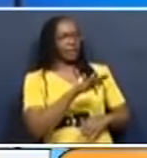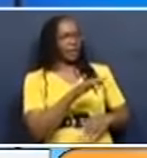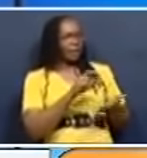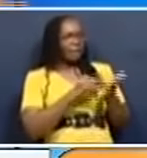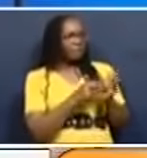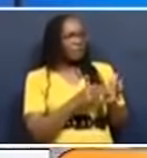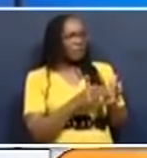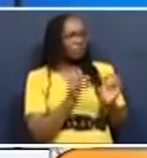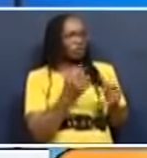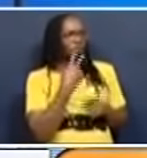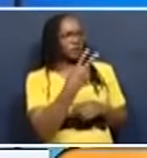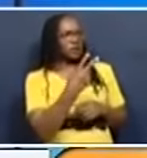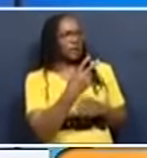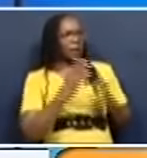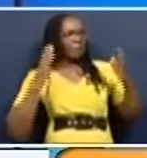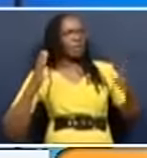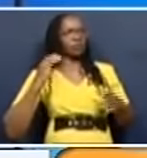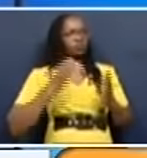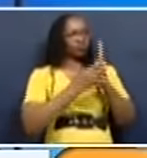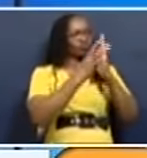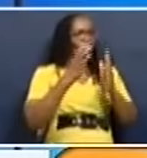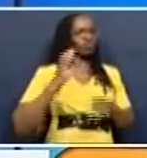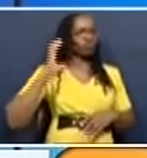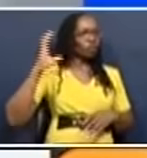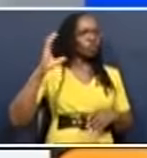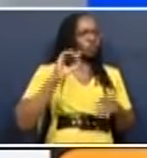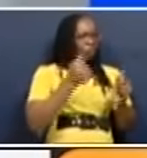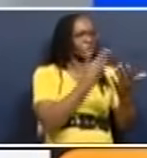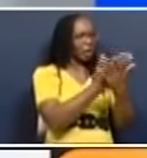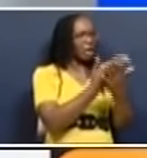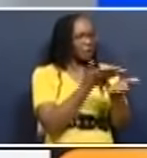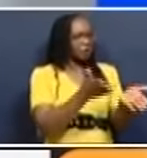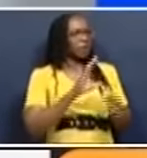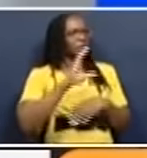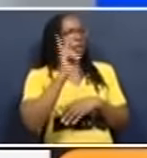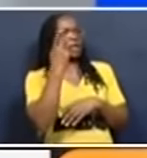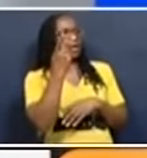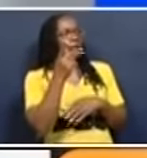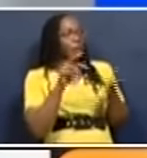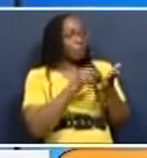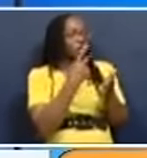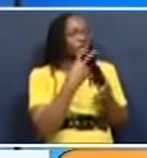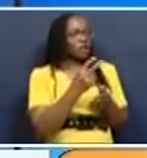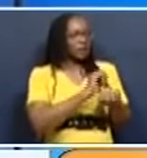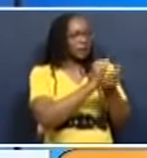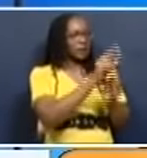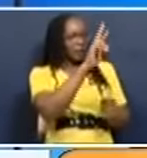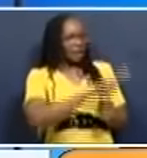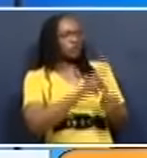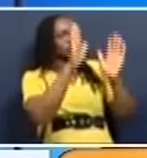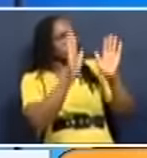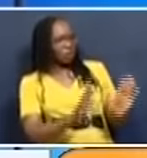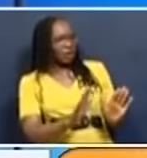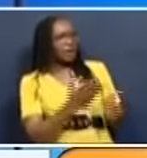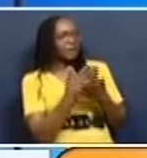that we'll see the big guns finally being convicted of corruption in this country? You're saying the ethics part and changing attitudes is very important. Yes. Somehow that